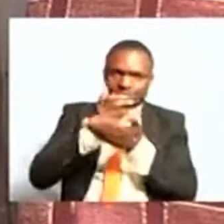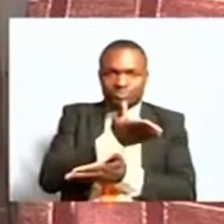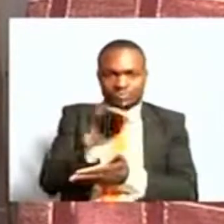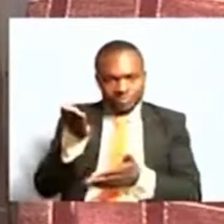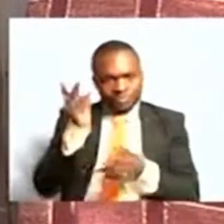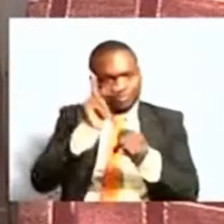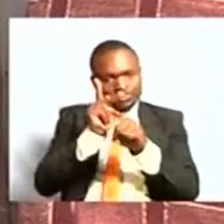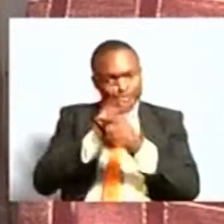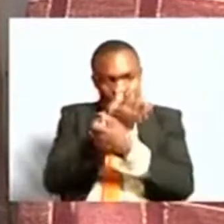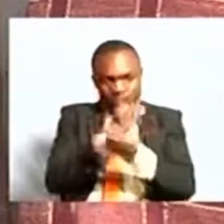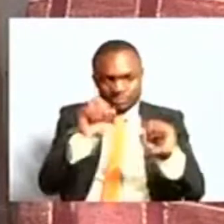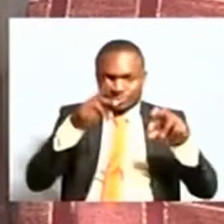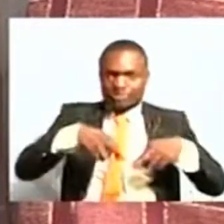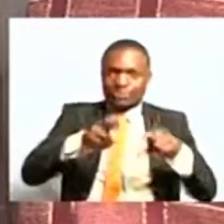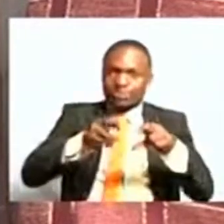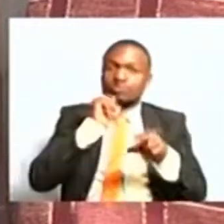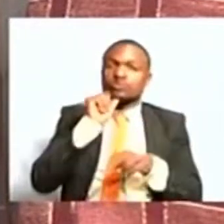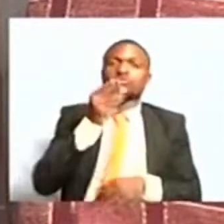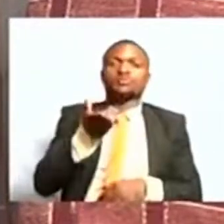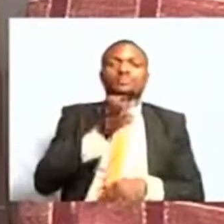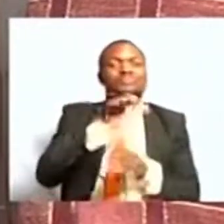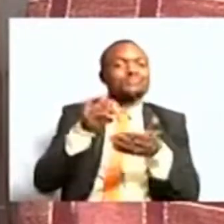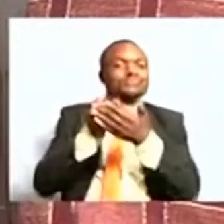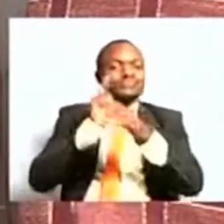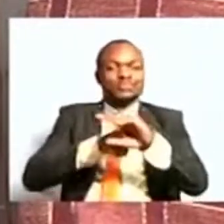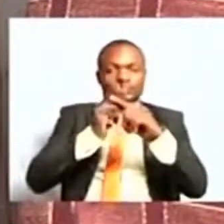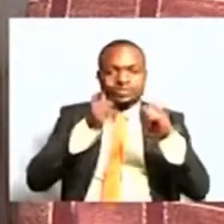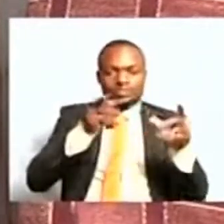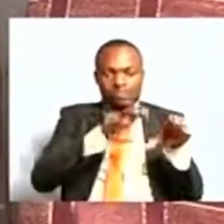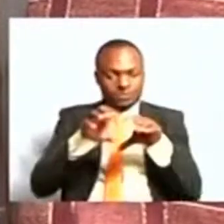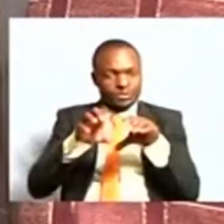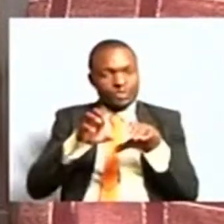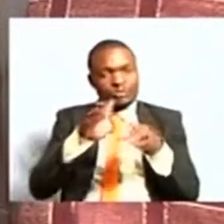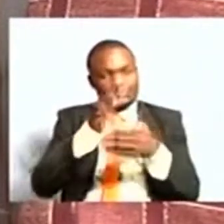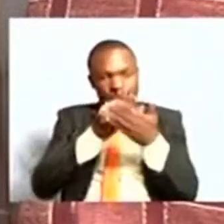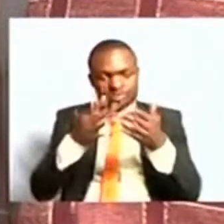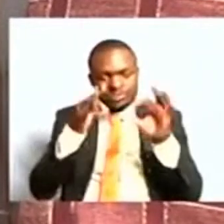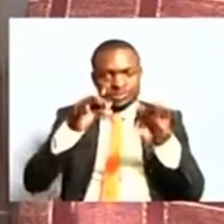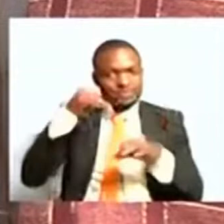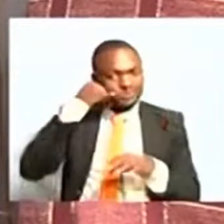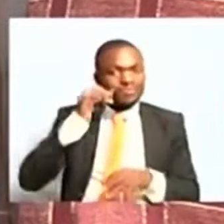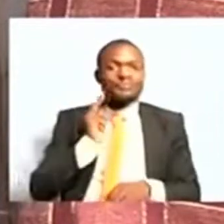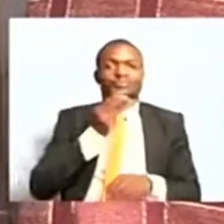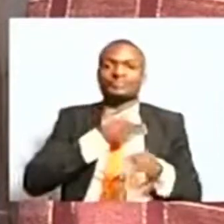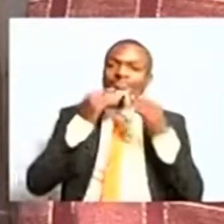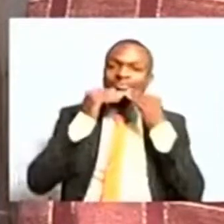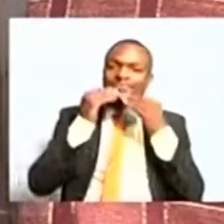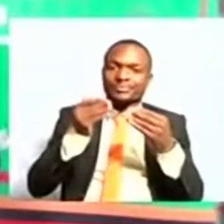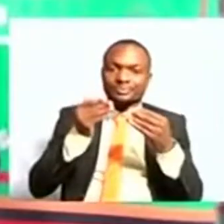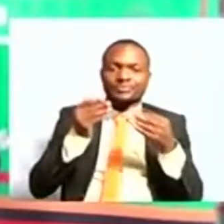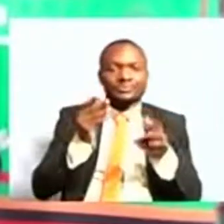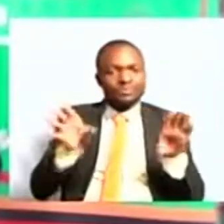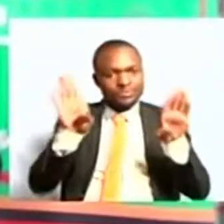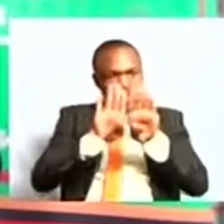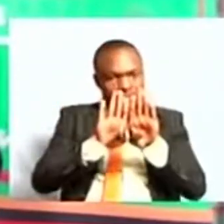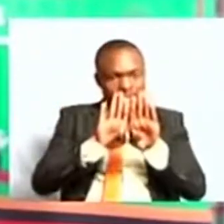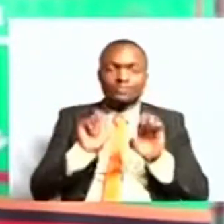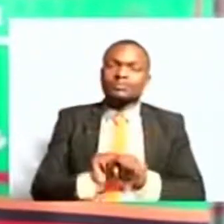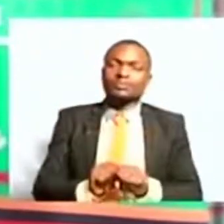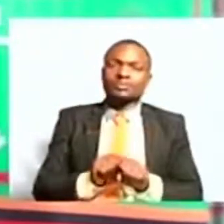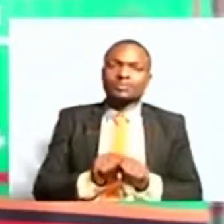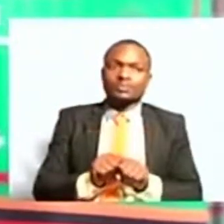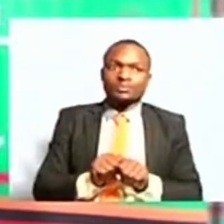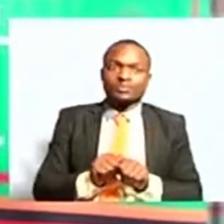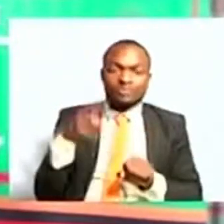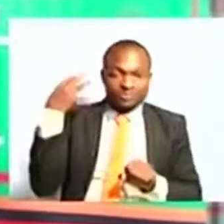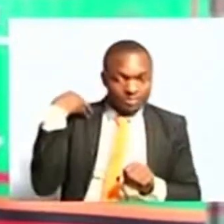safe on the roads. We may not always be there where you are, but we'll do something when you contact us. Right. Thank you. And in closing, just to remind